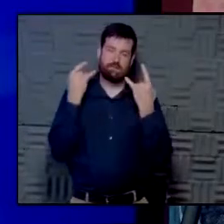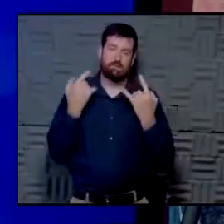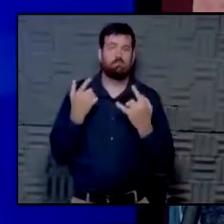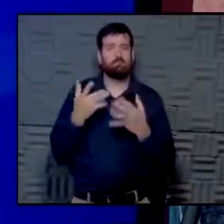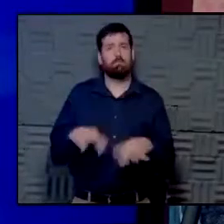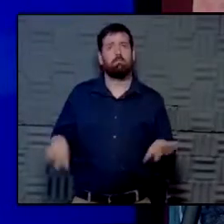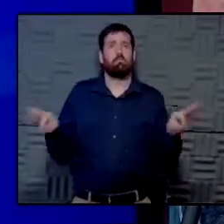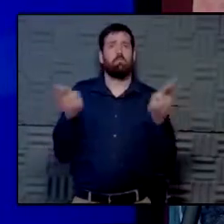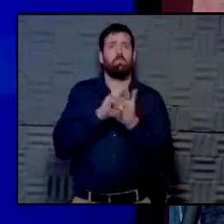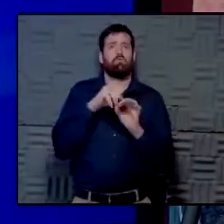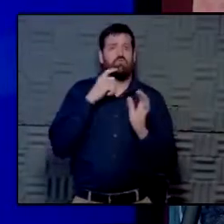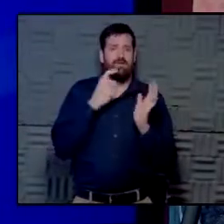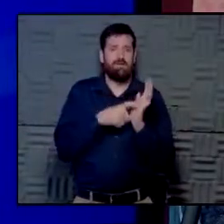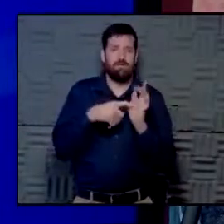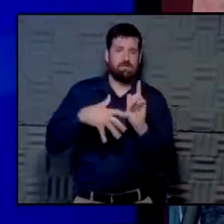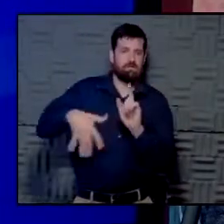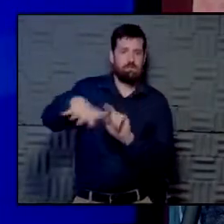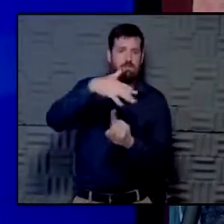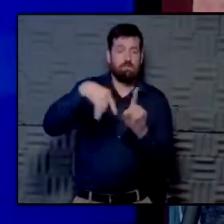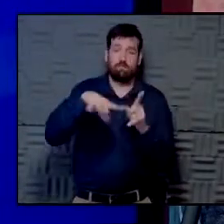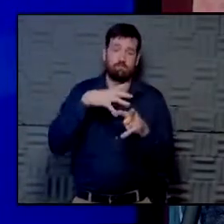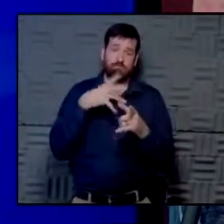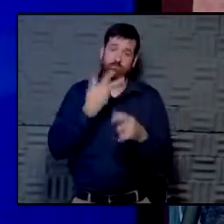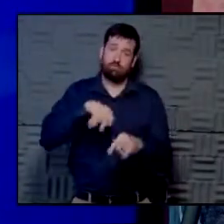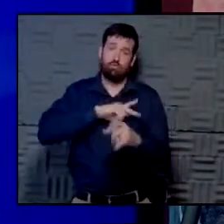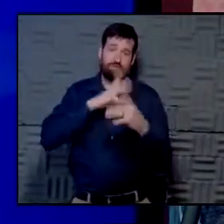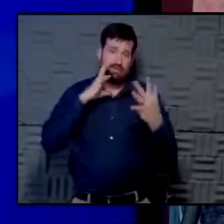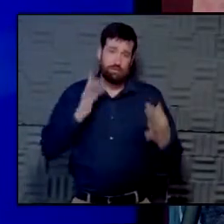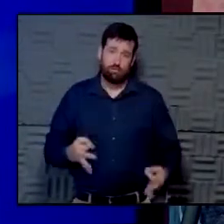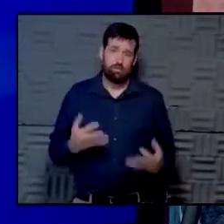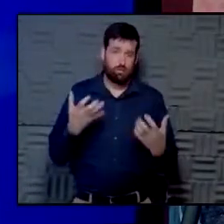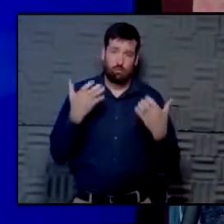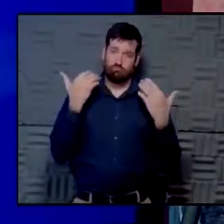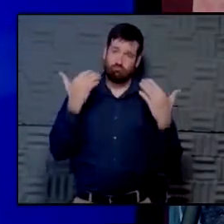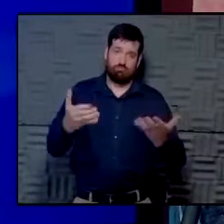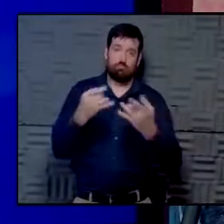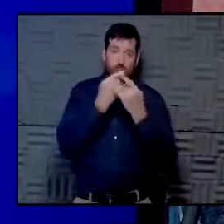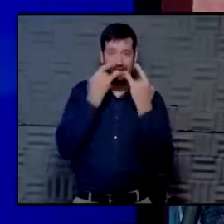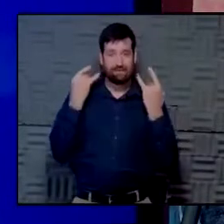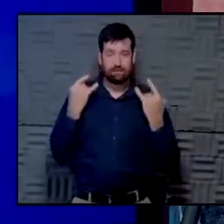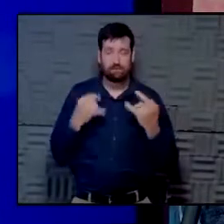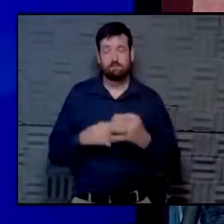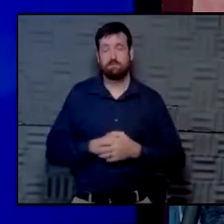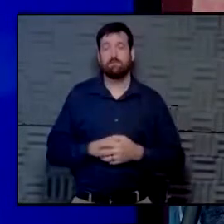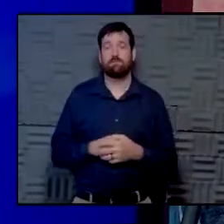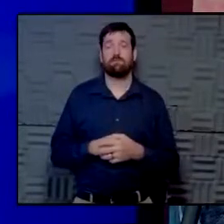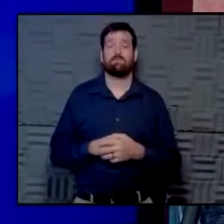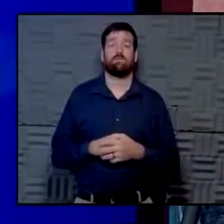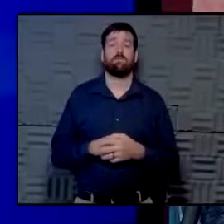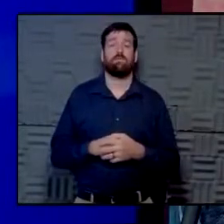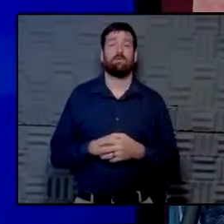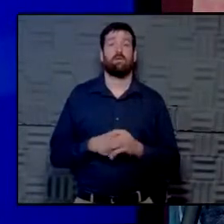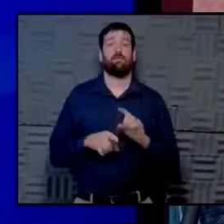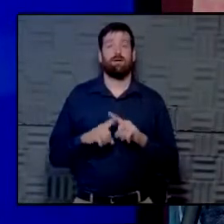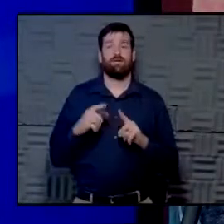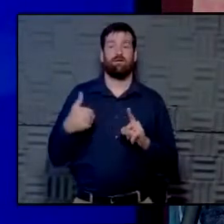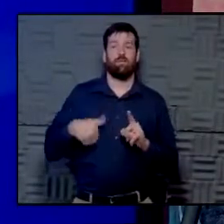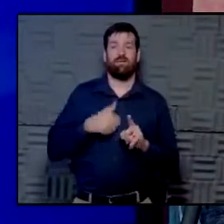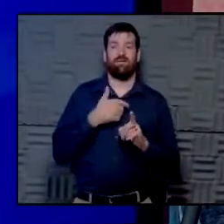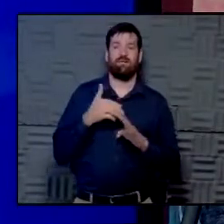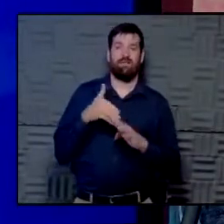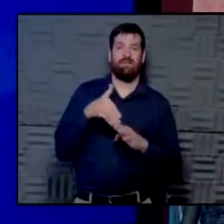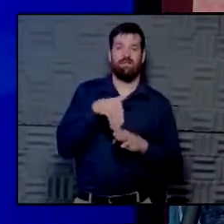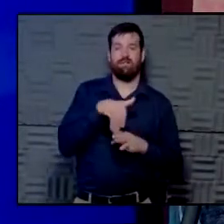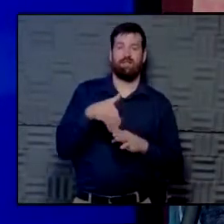around you, and really it's a personal decision as to whether or not you want to continue to wear that mask. But I think we are leaning towards